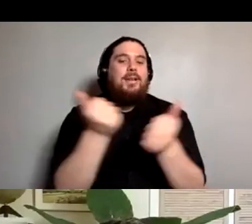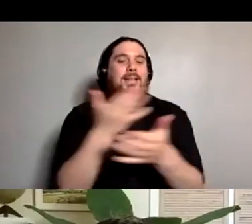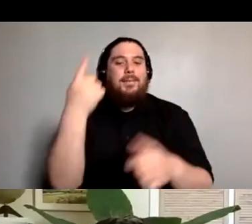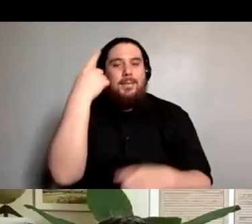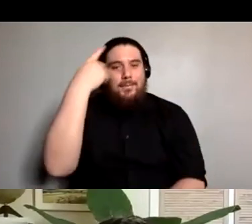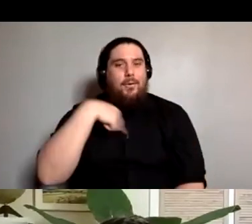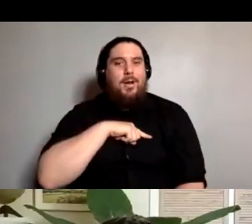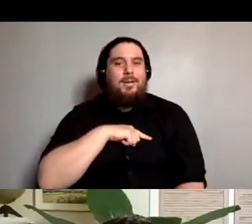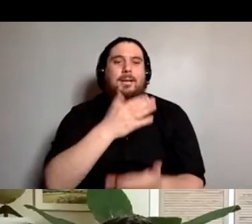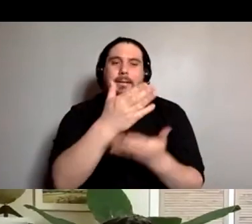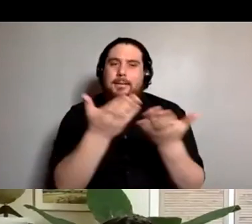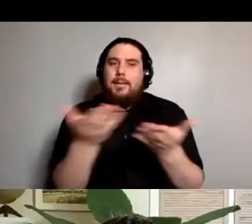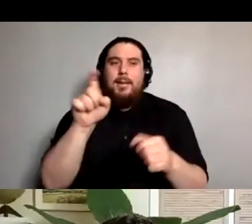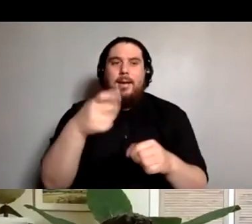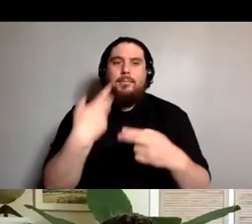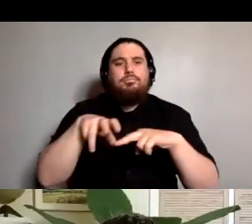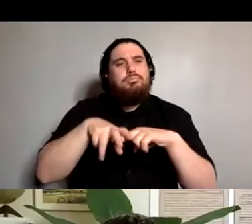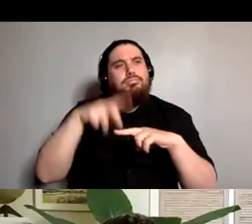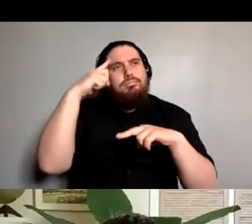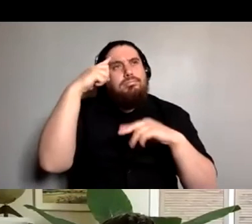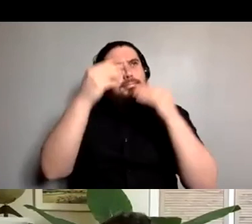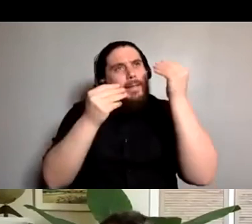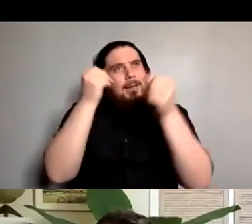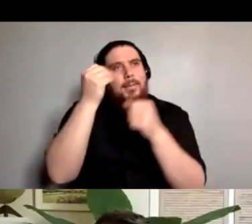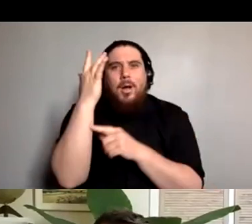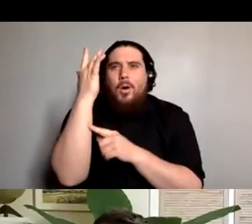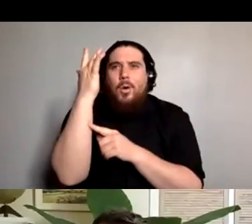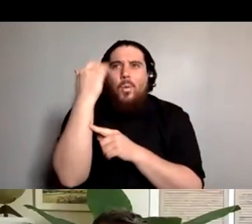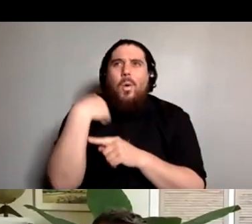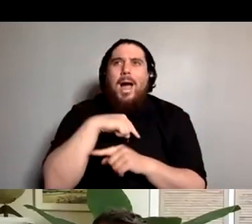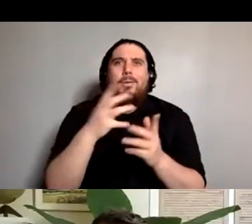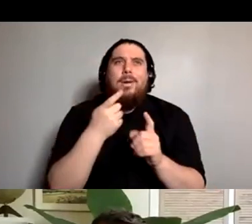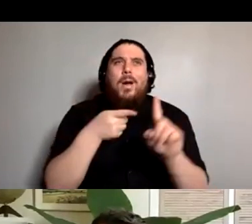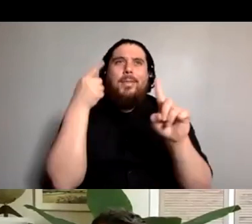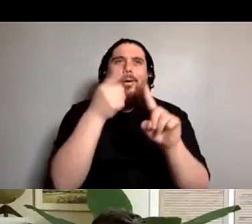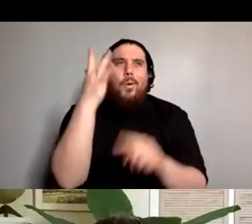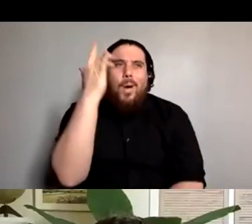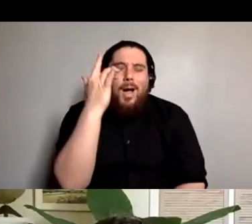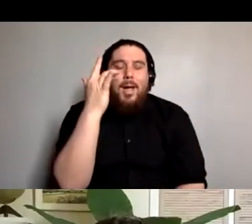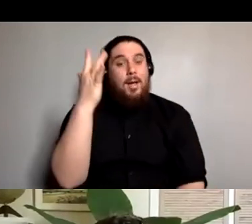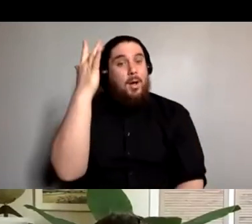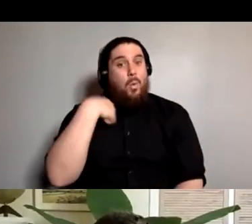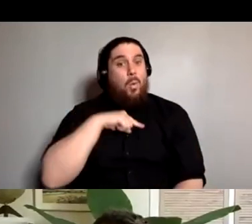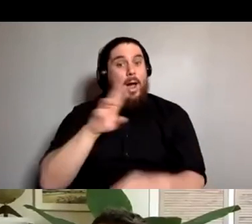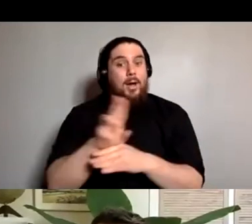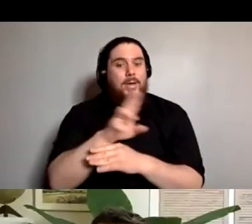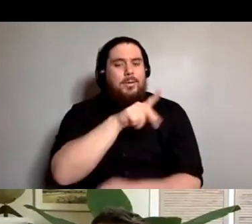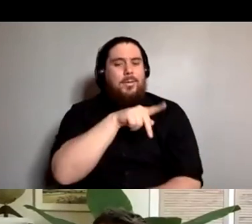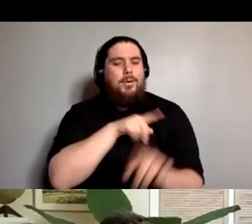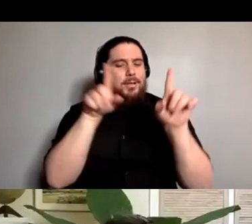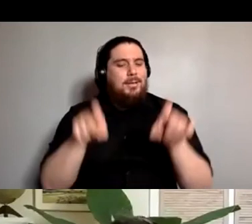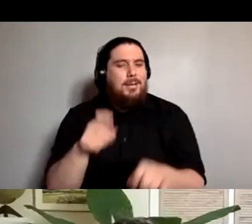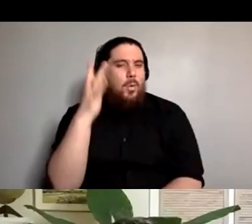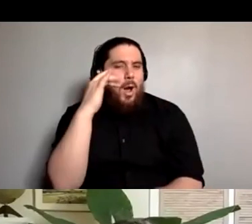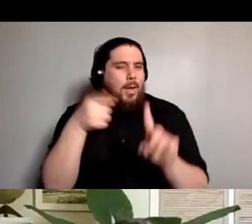have to sit down and think about, like, why do we want that particular outcome? Why are we using personality tests? What is the outcome?